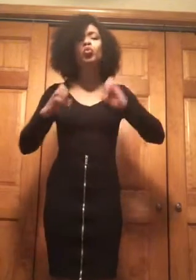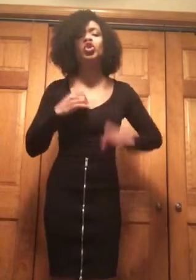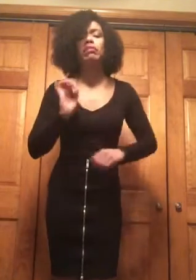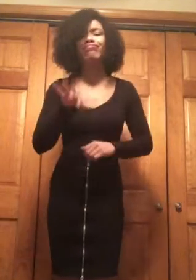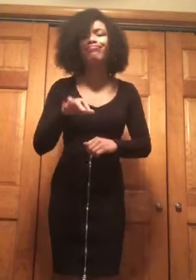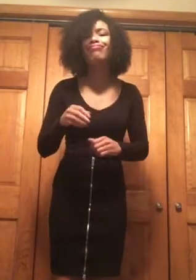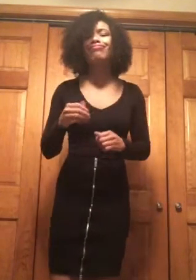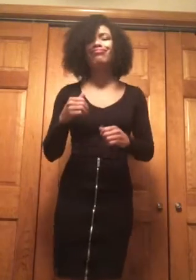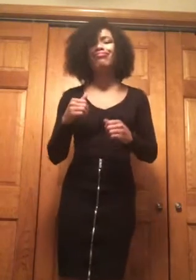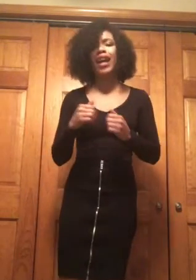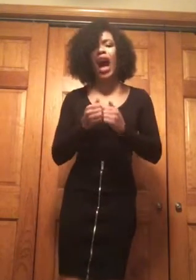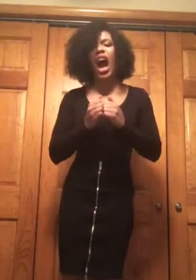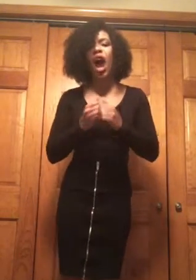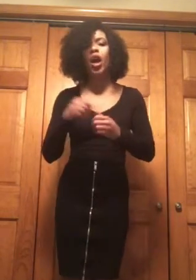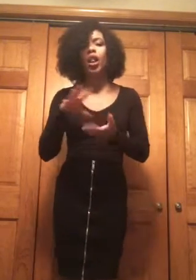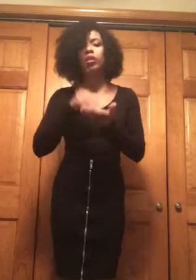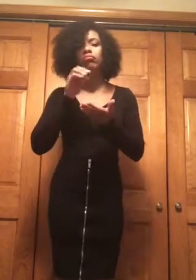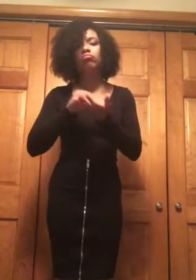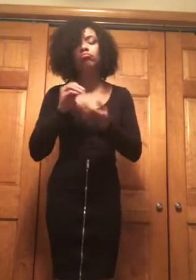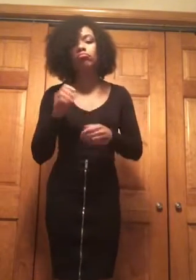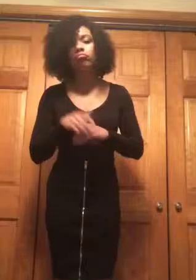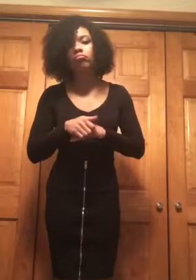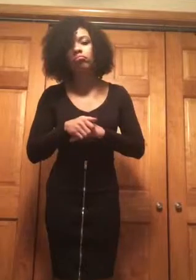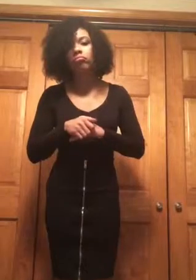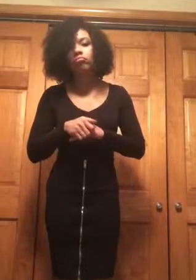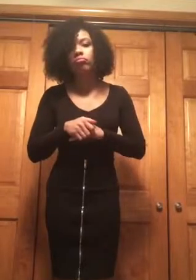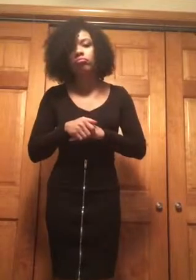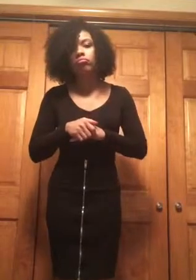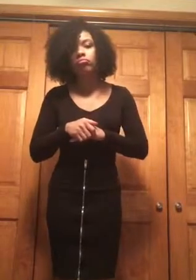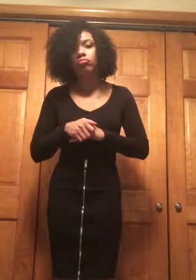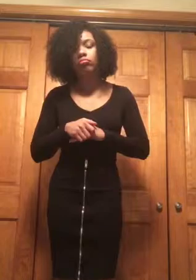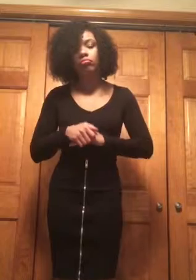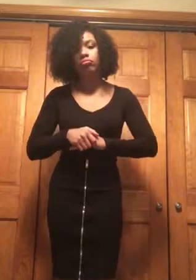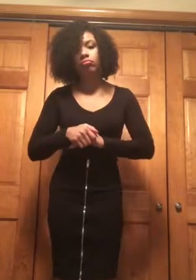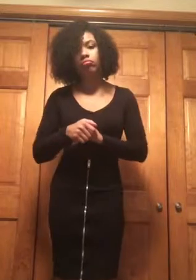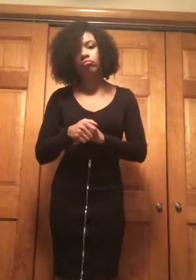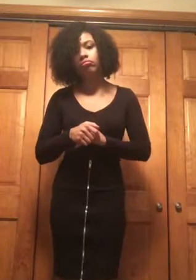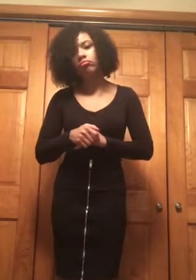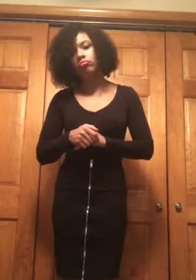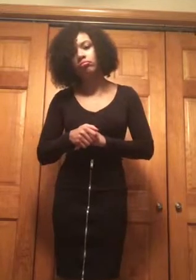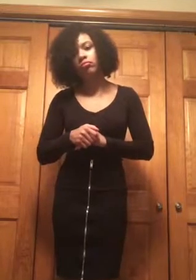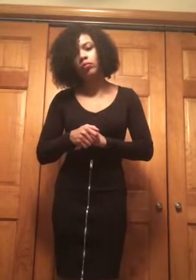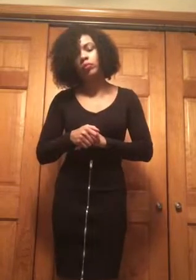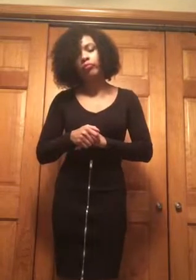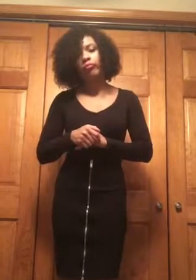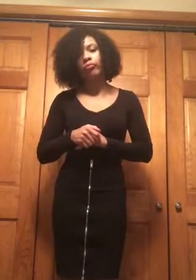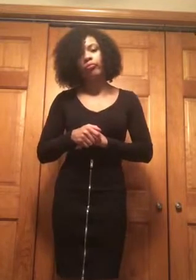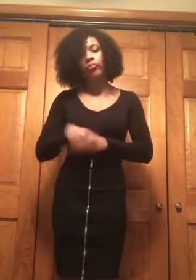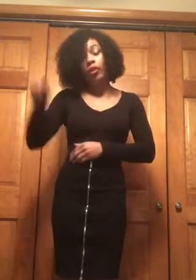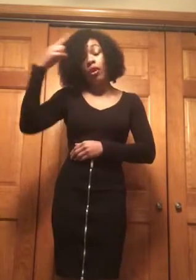So whose story gets heard? There are so many stories that are pushed aside as not important enough to hear.